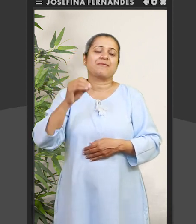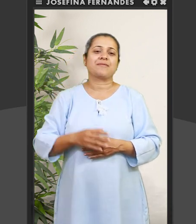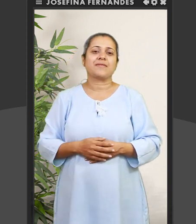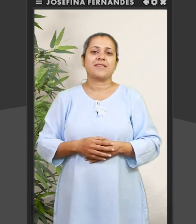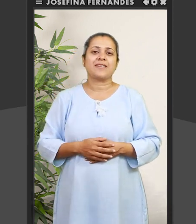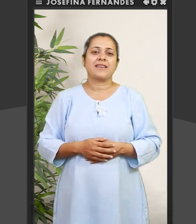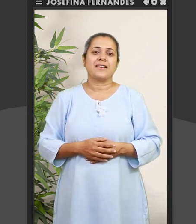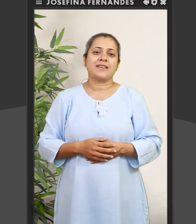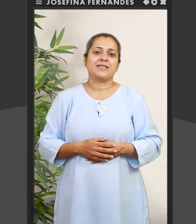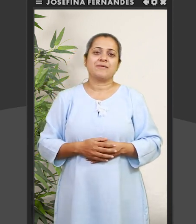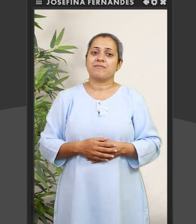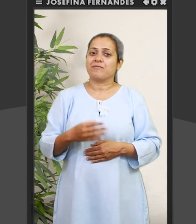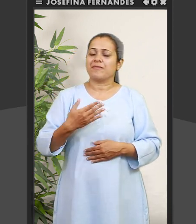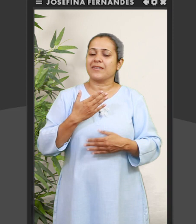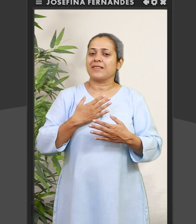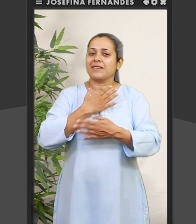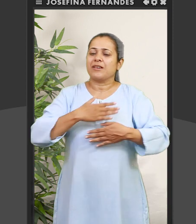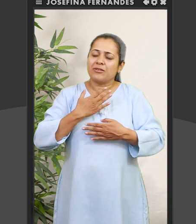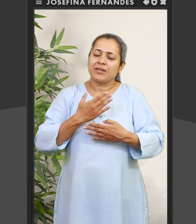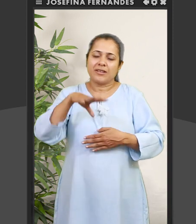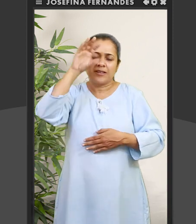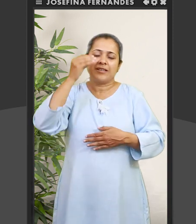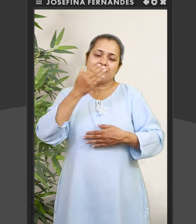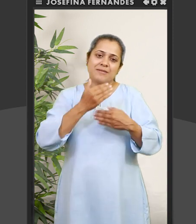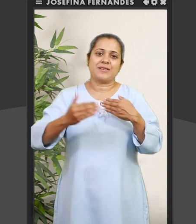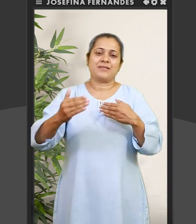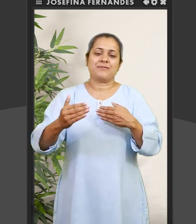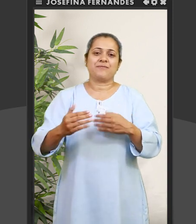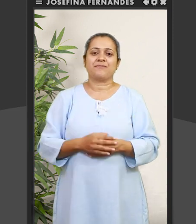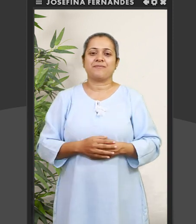video. Till then, keep enjoying learning